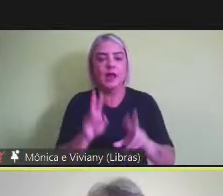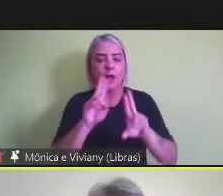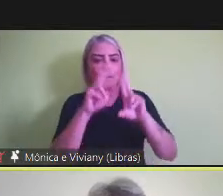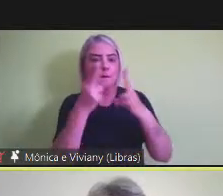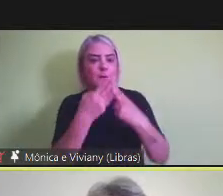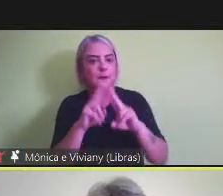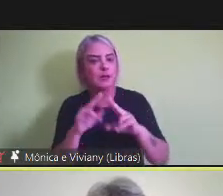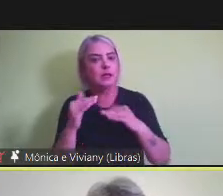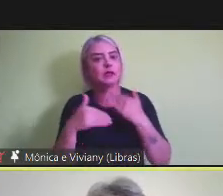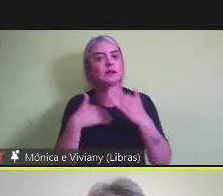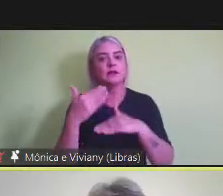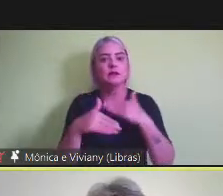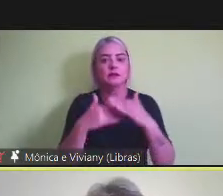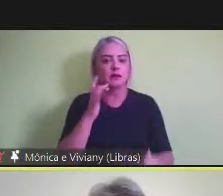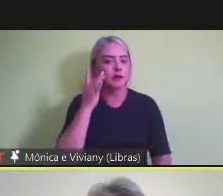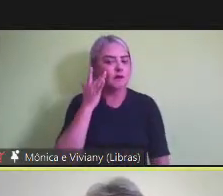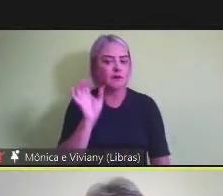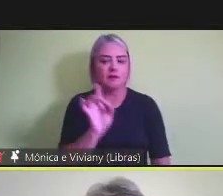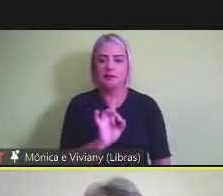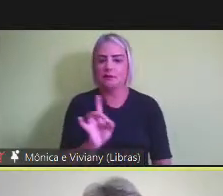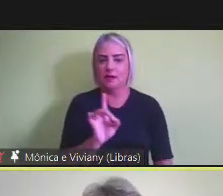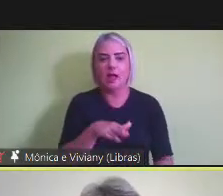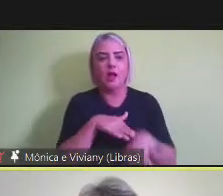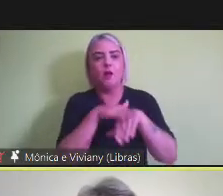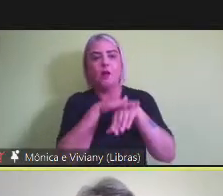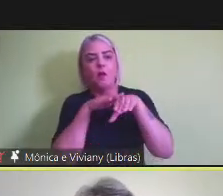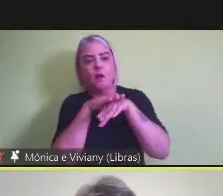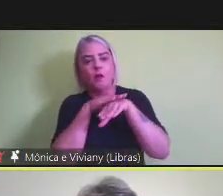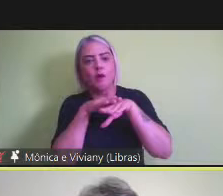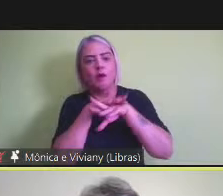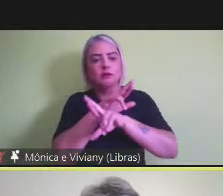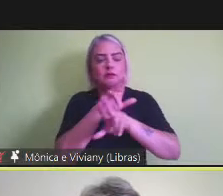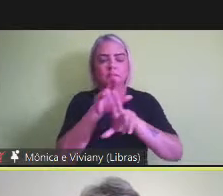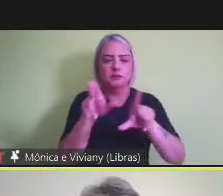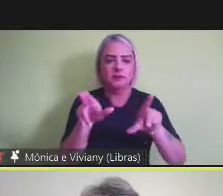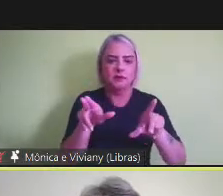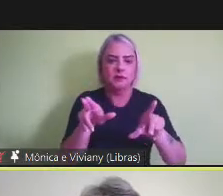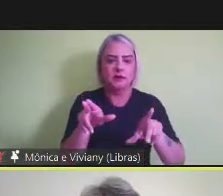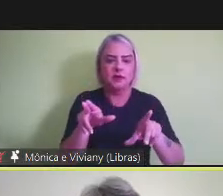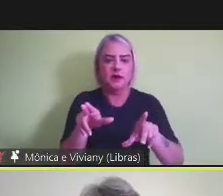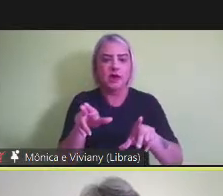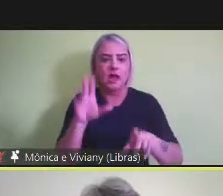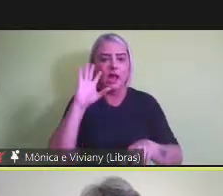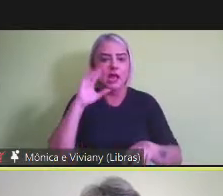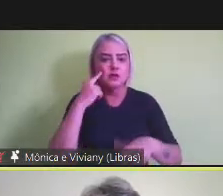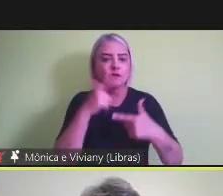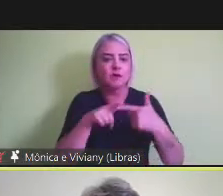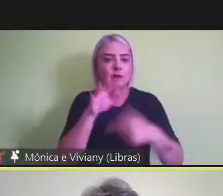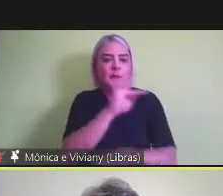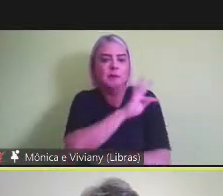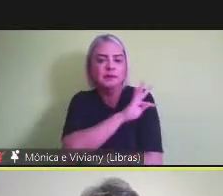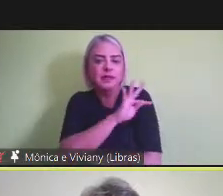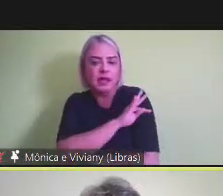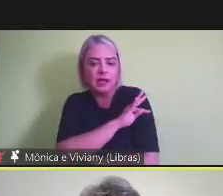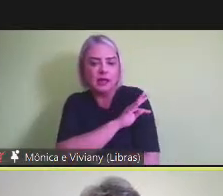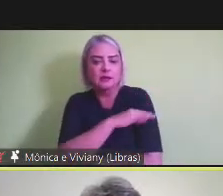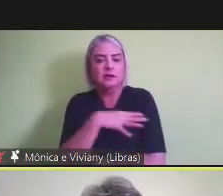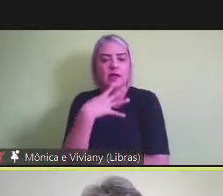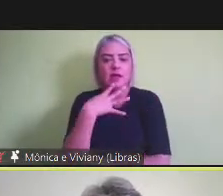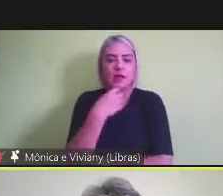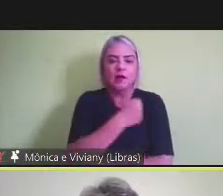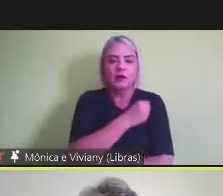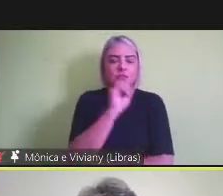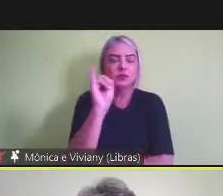So that is a skill that we have to develop because it's not easy at all to do this. So problem